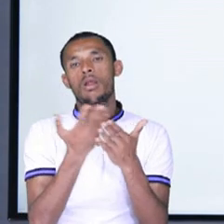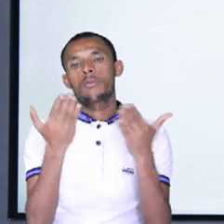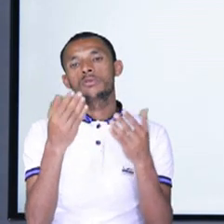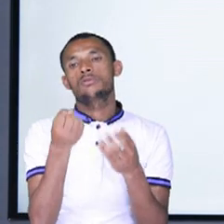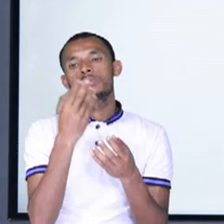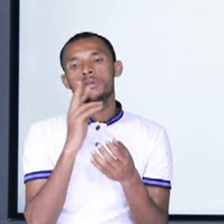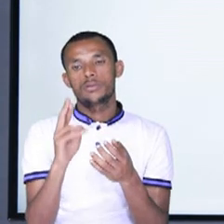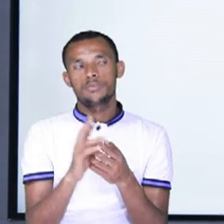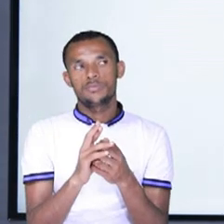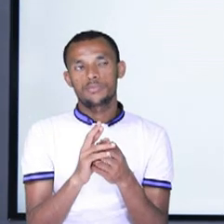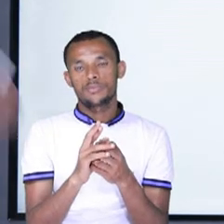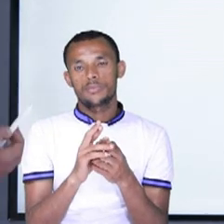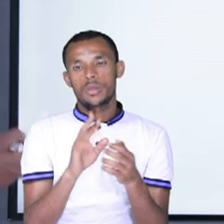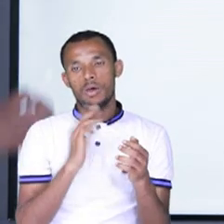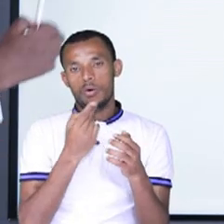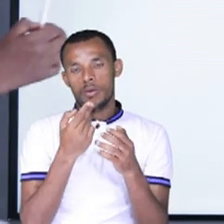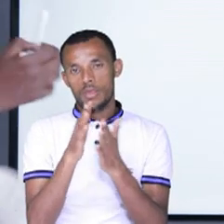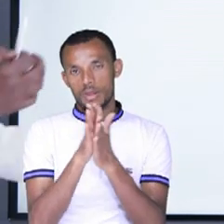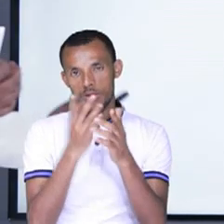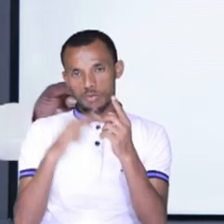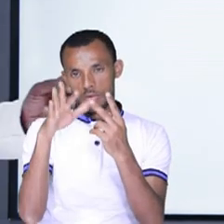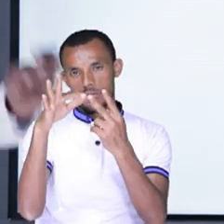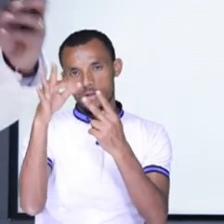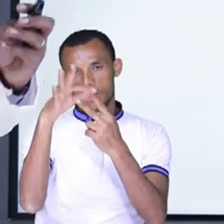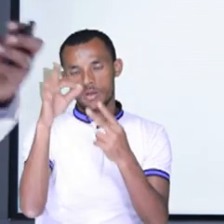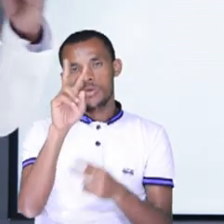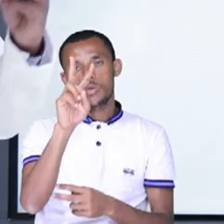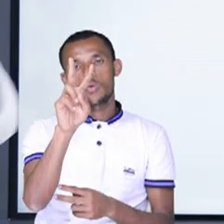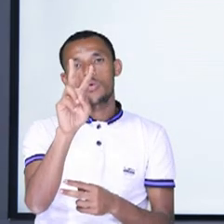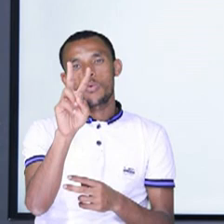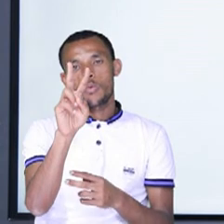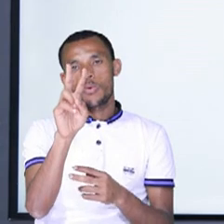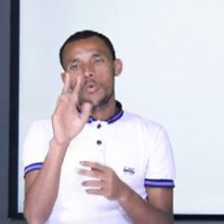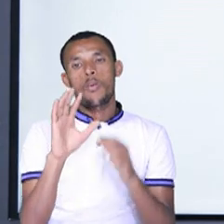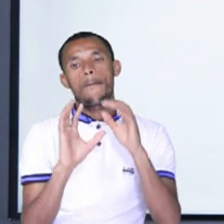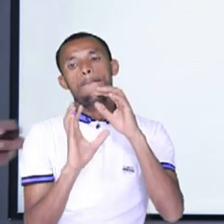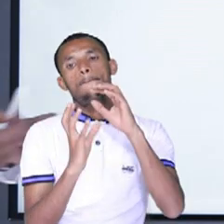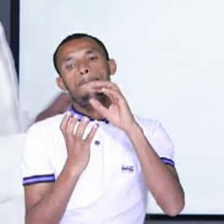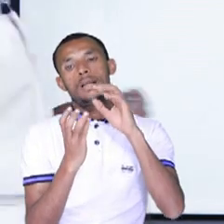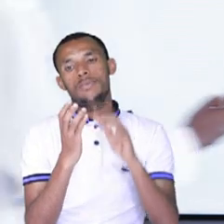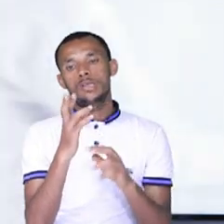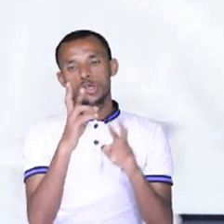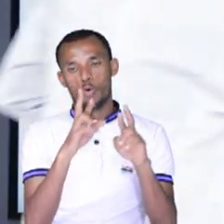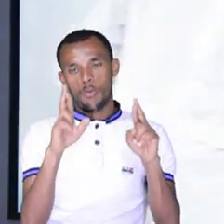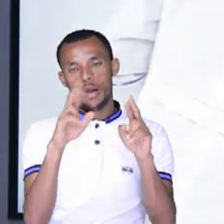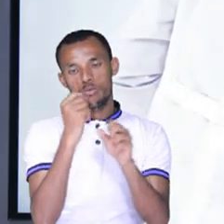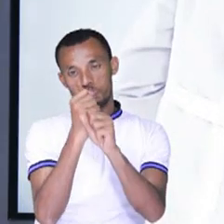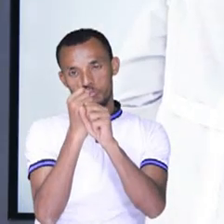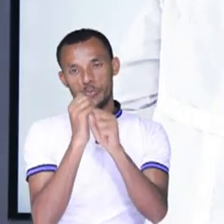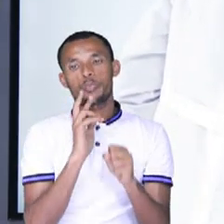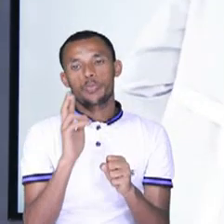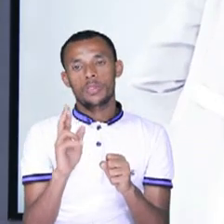of the event? Our interest it is to select 2 bulbs which are normal. So there are